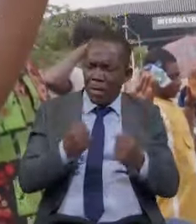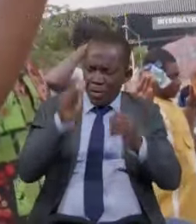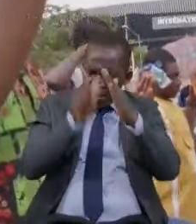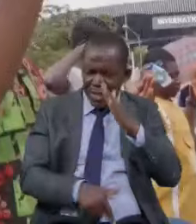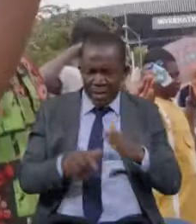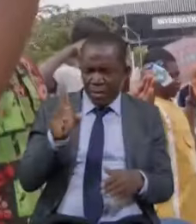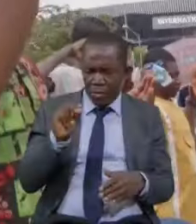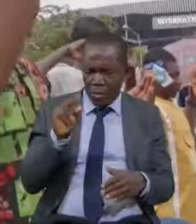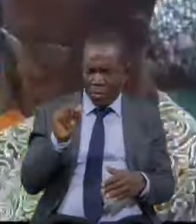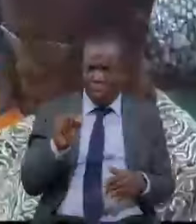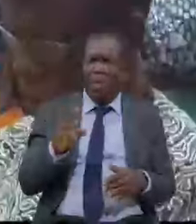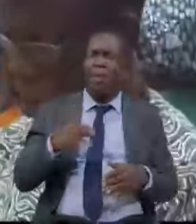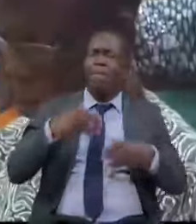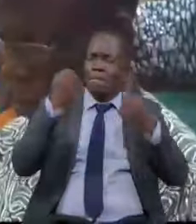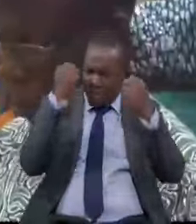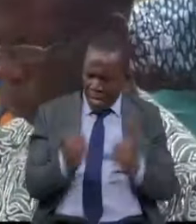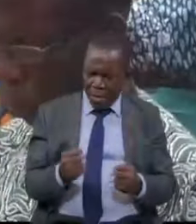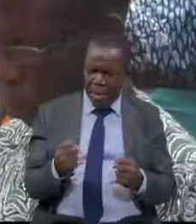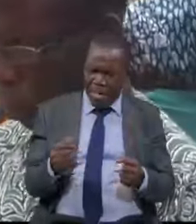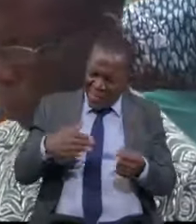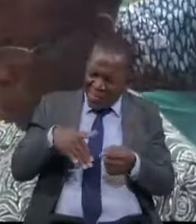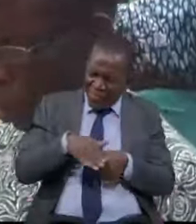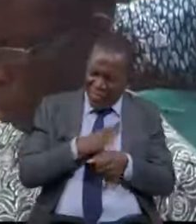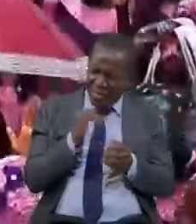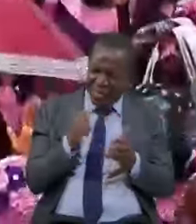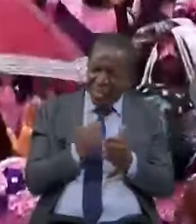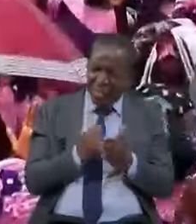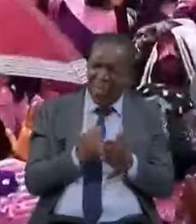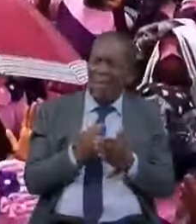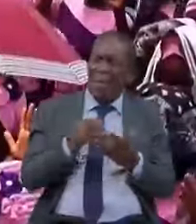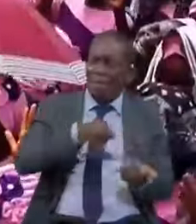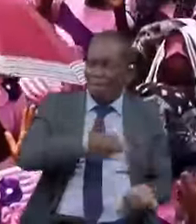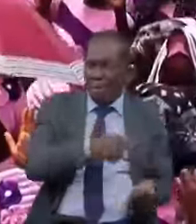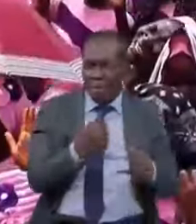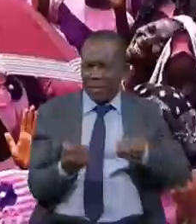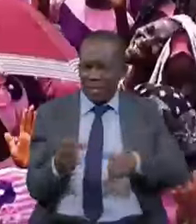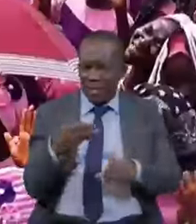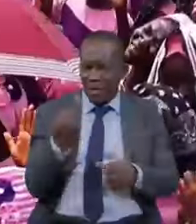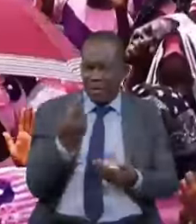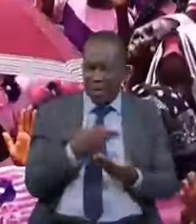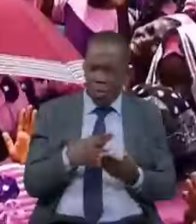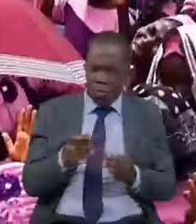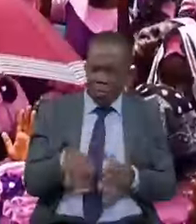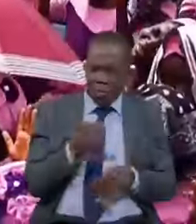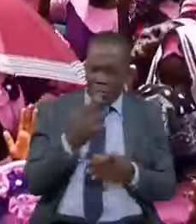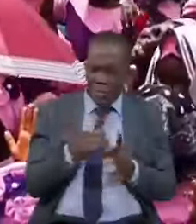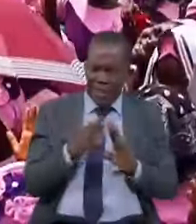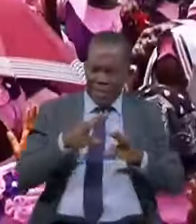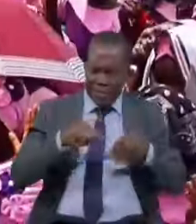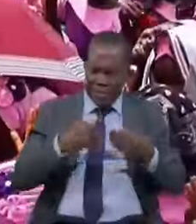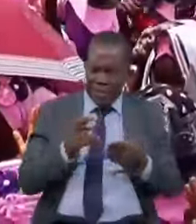feeling, baptism of the Holy Ghost, grant to the sanctified vessels